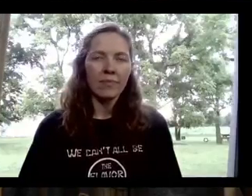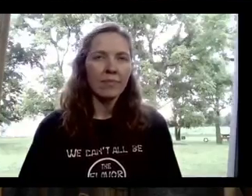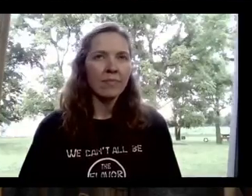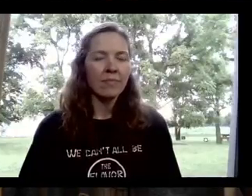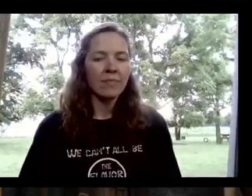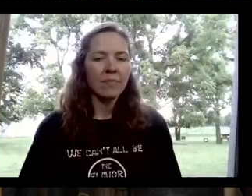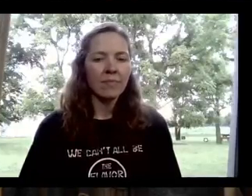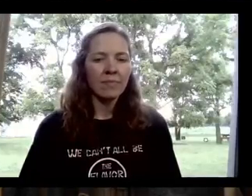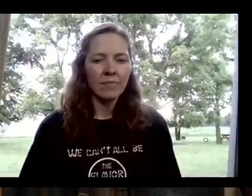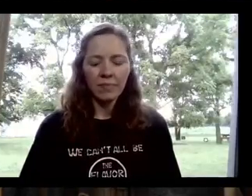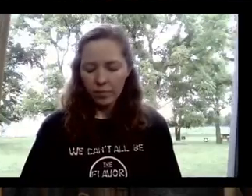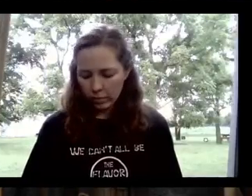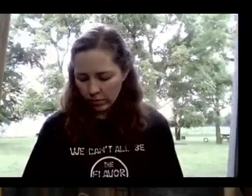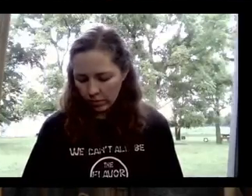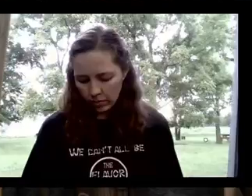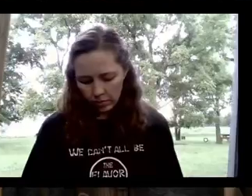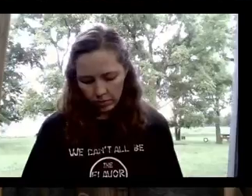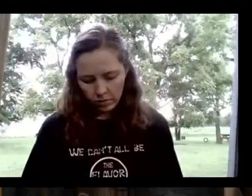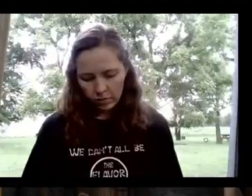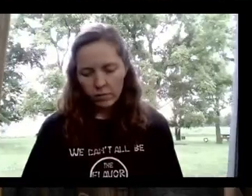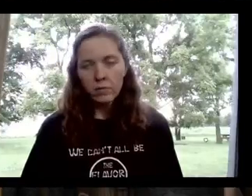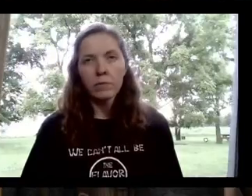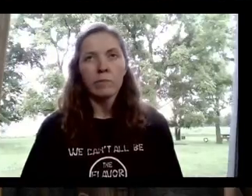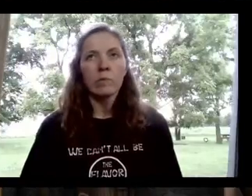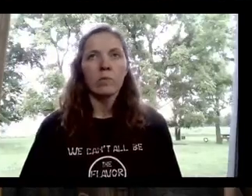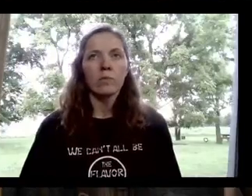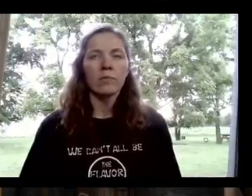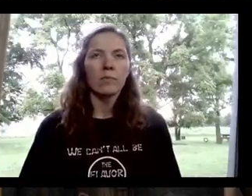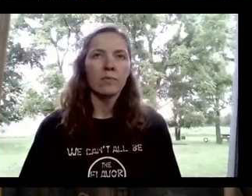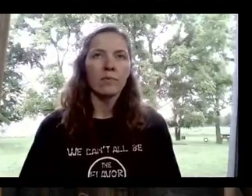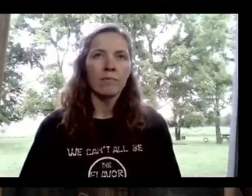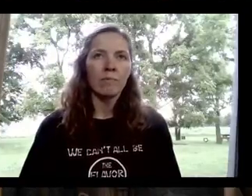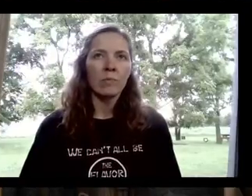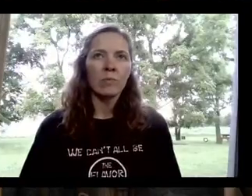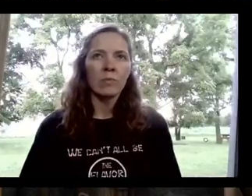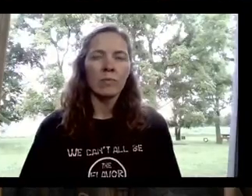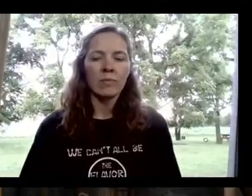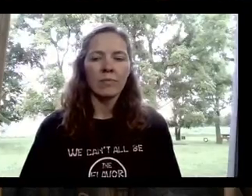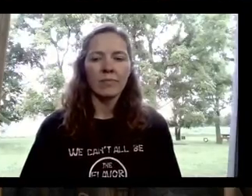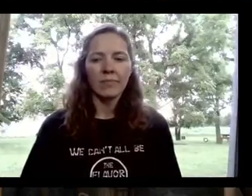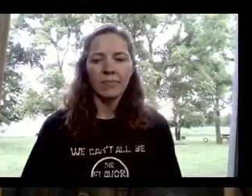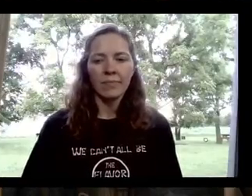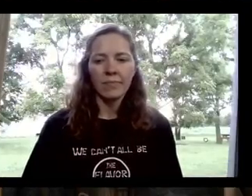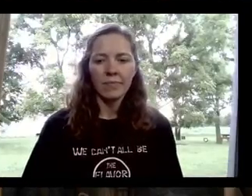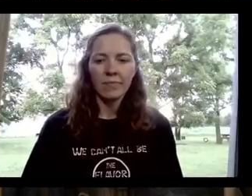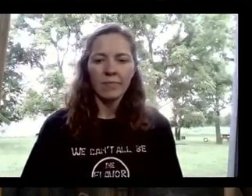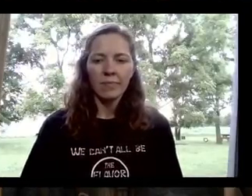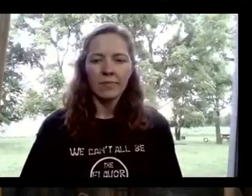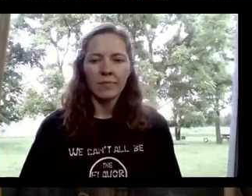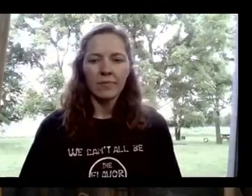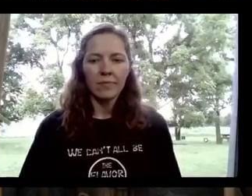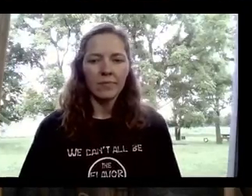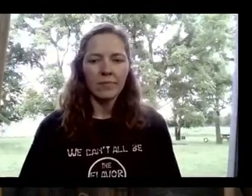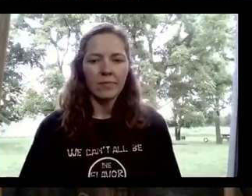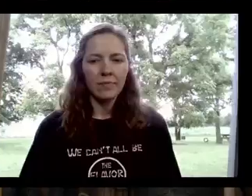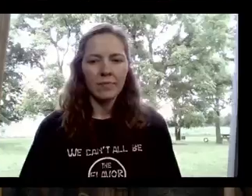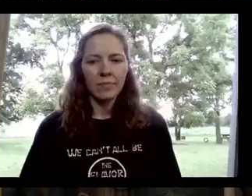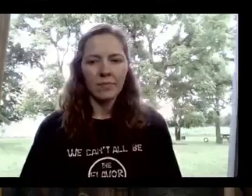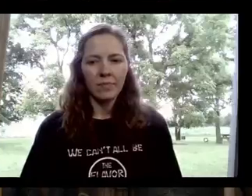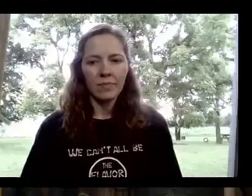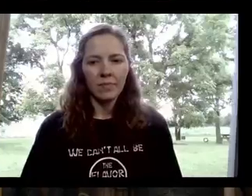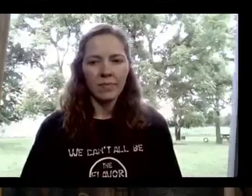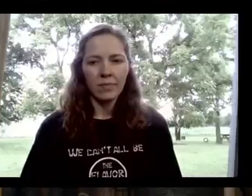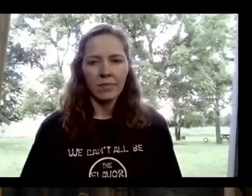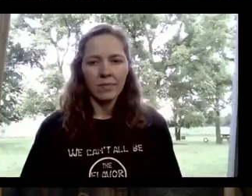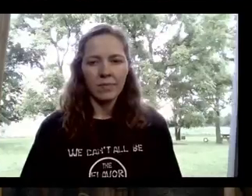You know, the best place, I think the best place in the world that you can probably find it is the scrapyard. If you can get a scrapyard to deal with you, say, hey,